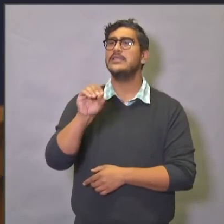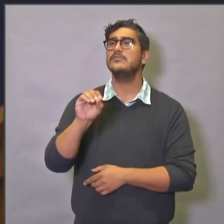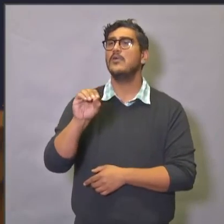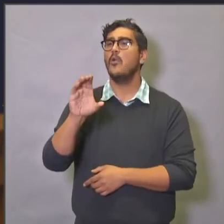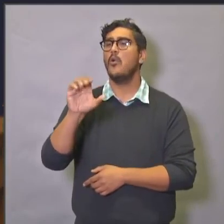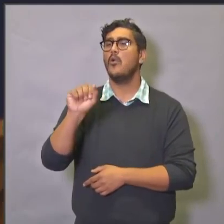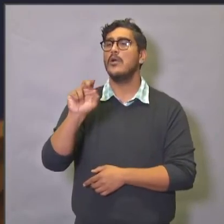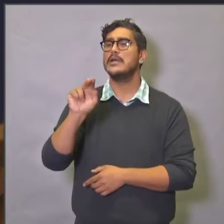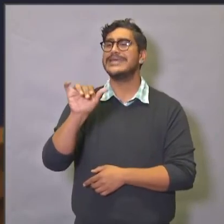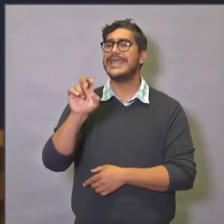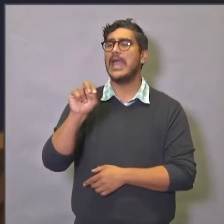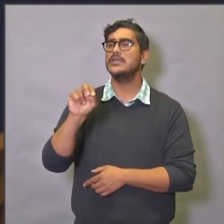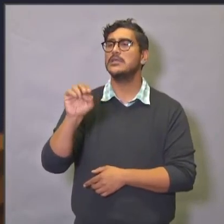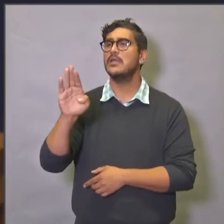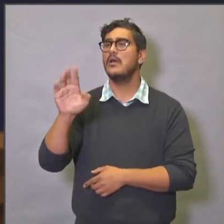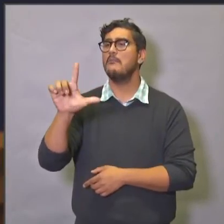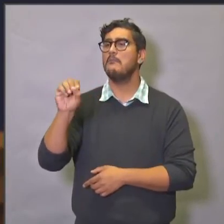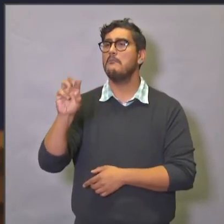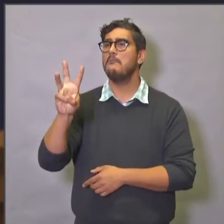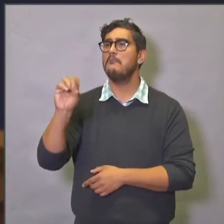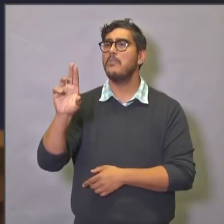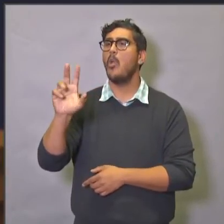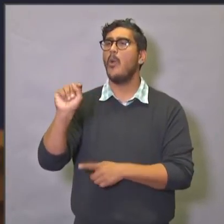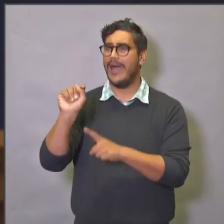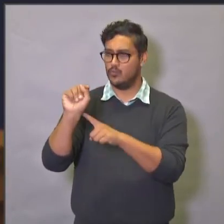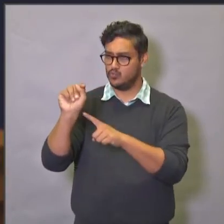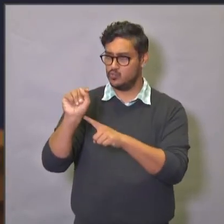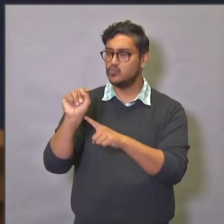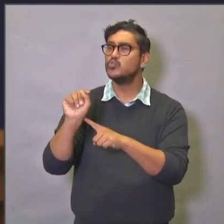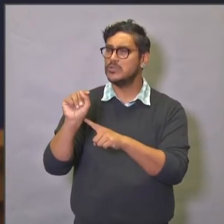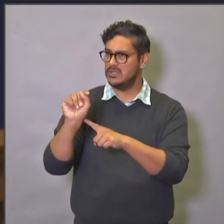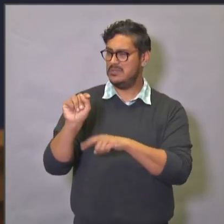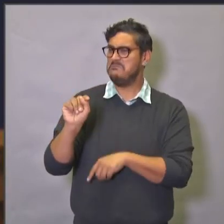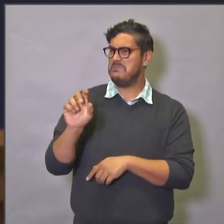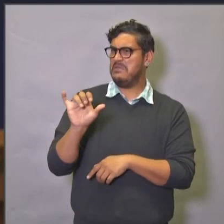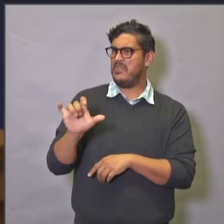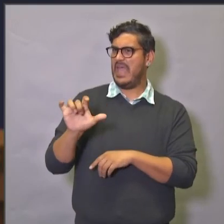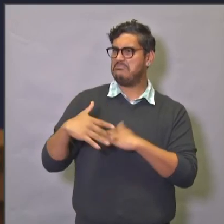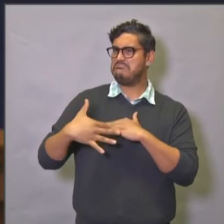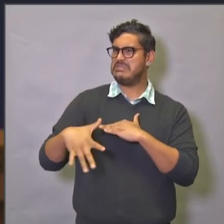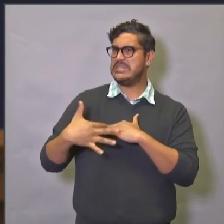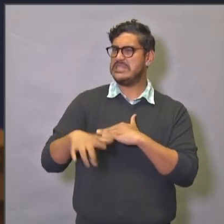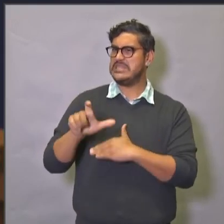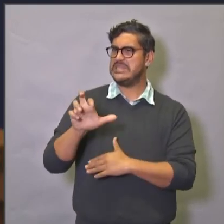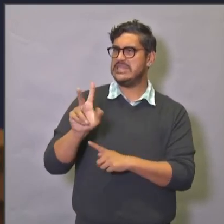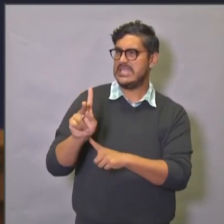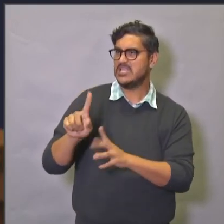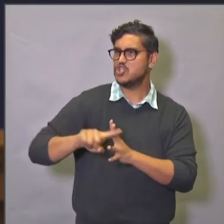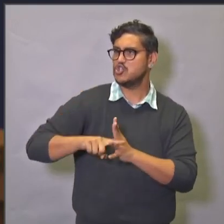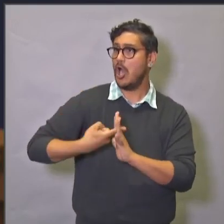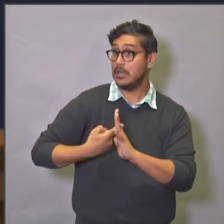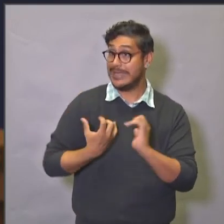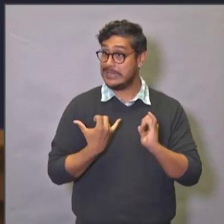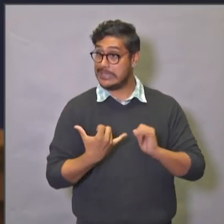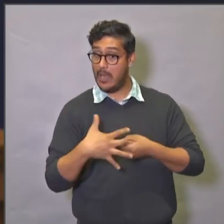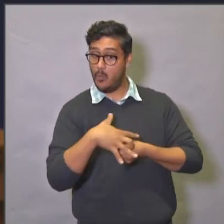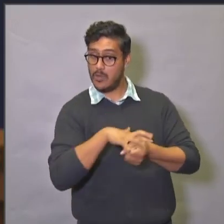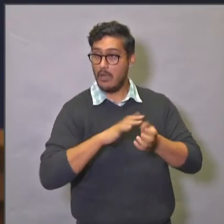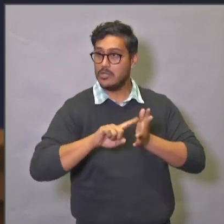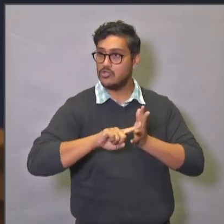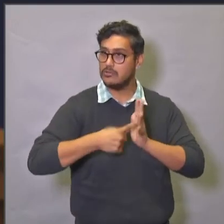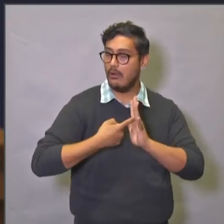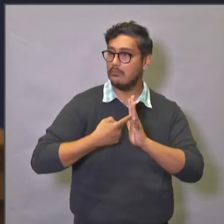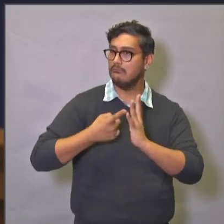are coming up on 5 years since the leak, and the county's wheels seem to be starting to turn on a health